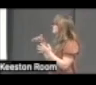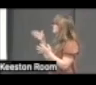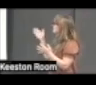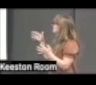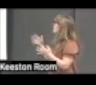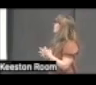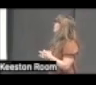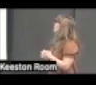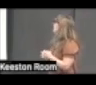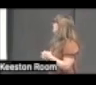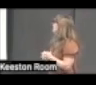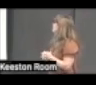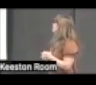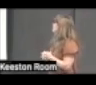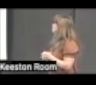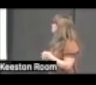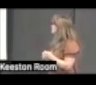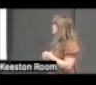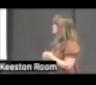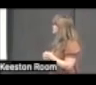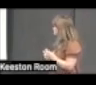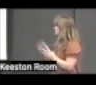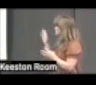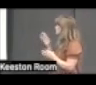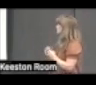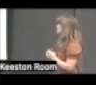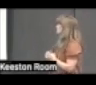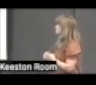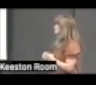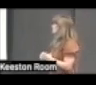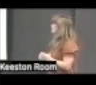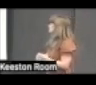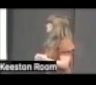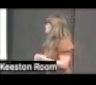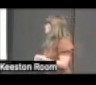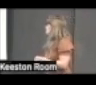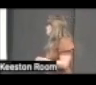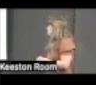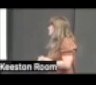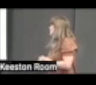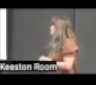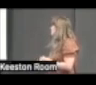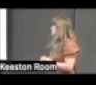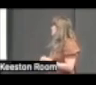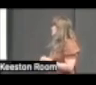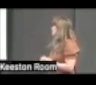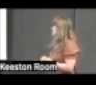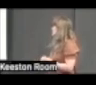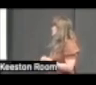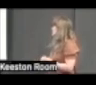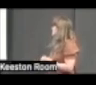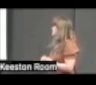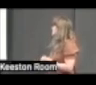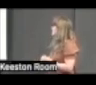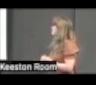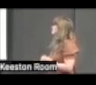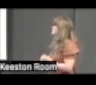the Sichuan district, but a little bit more into the other